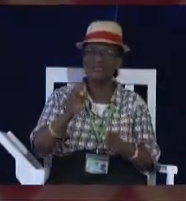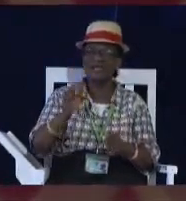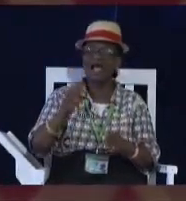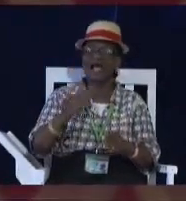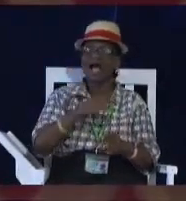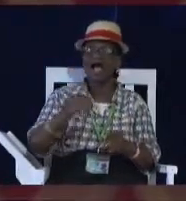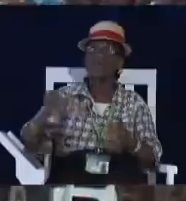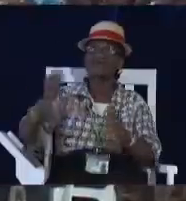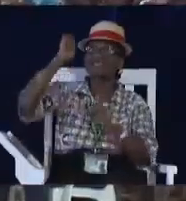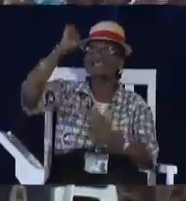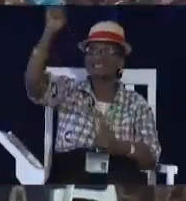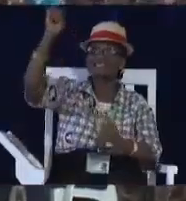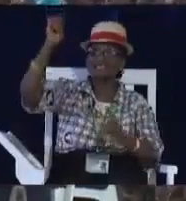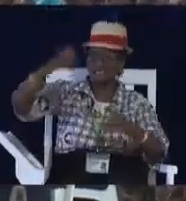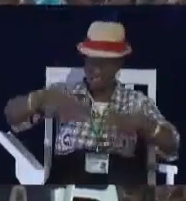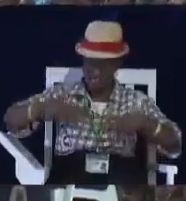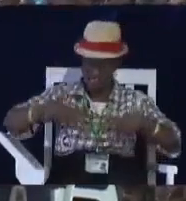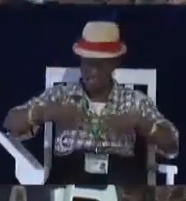all."